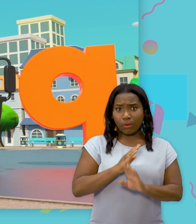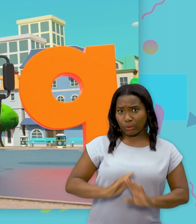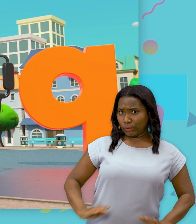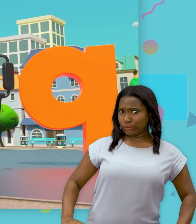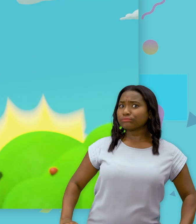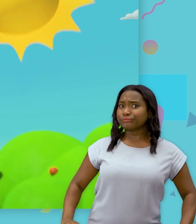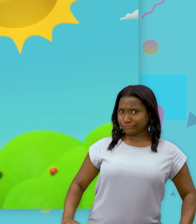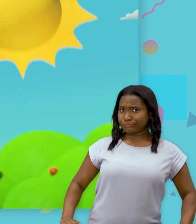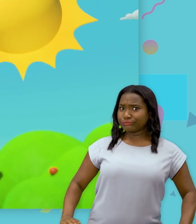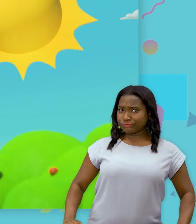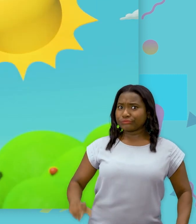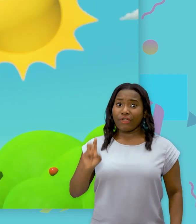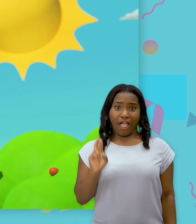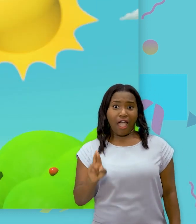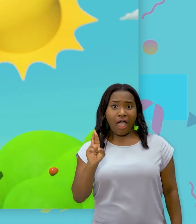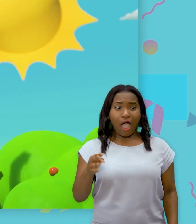Quiet.